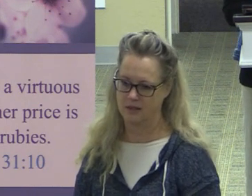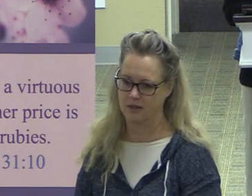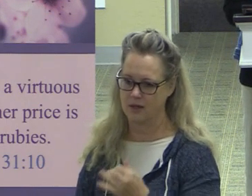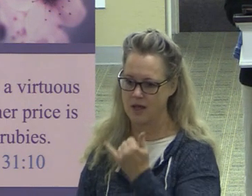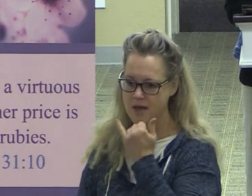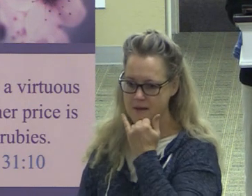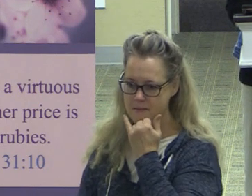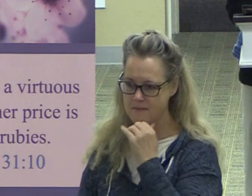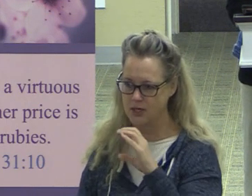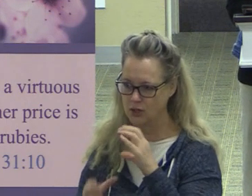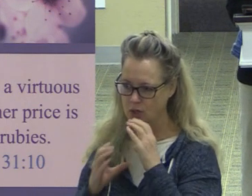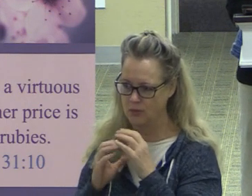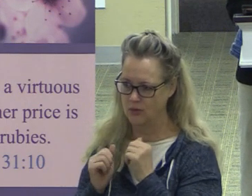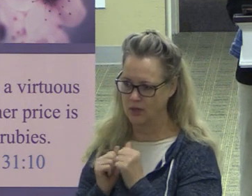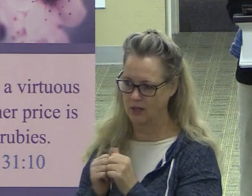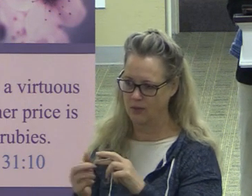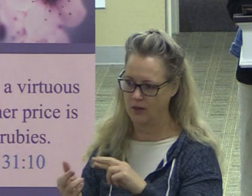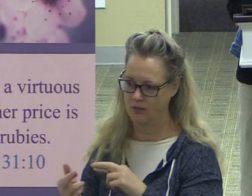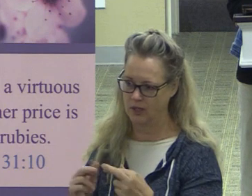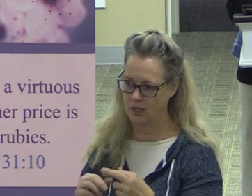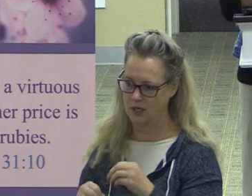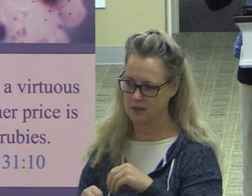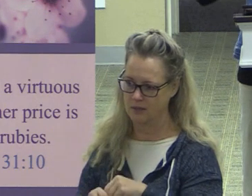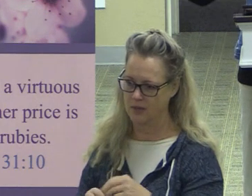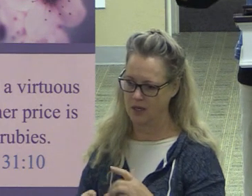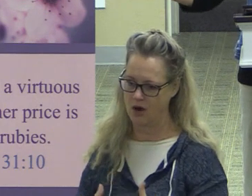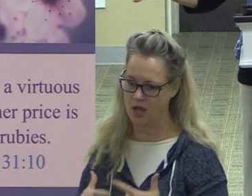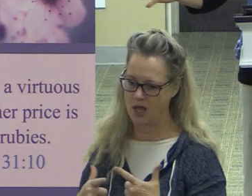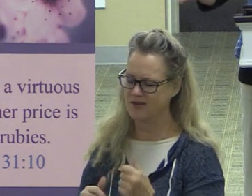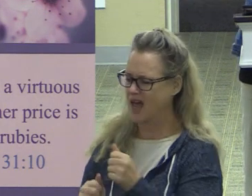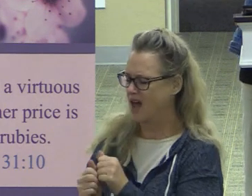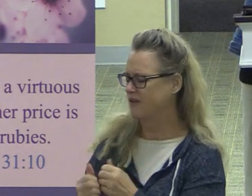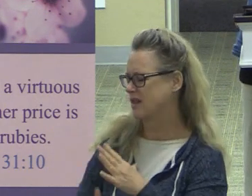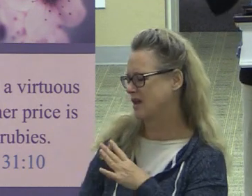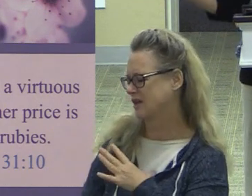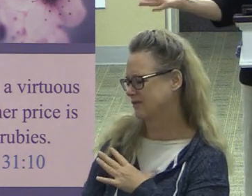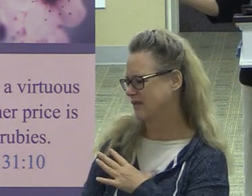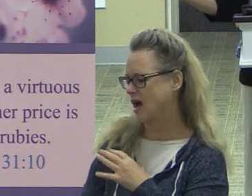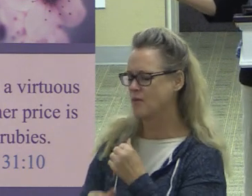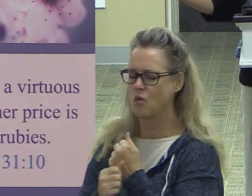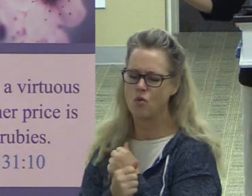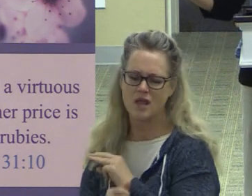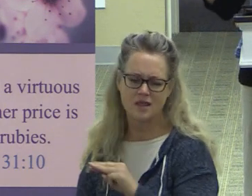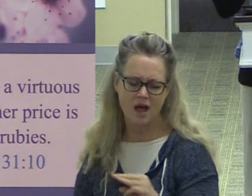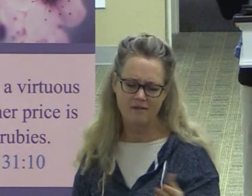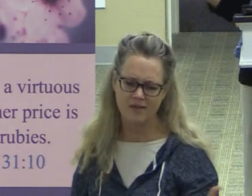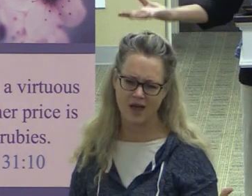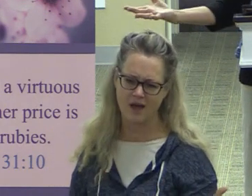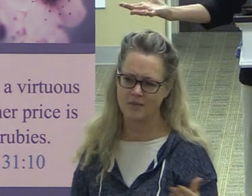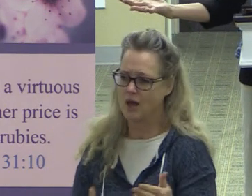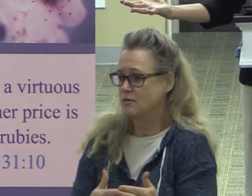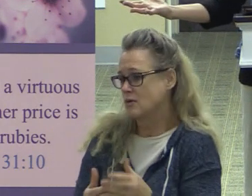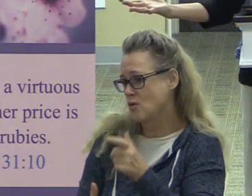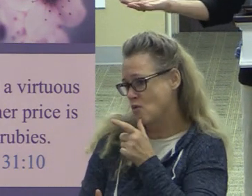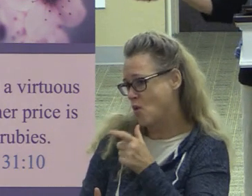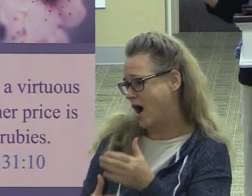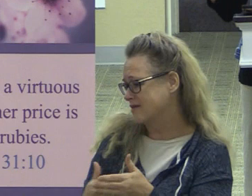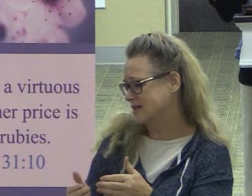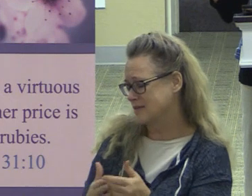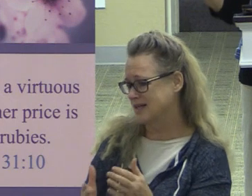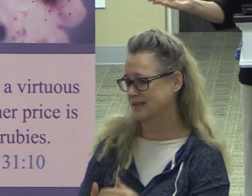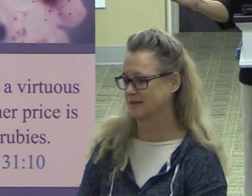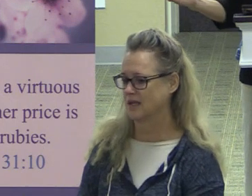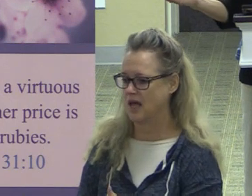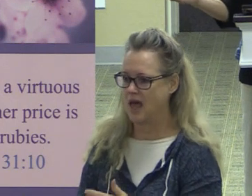Miscommunications in the relationships in our life. Everything's fine. We love them, whoever it may be. And